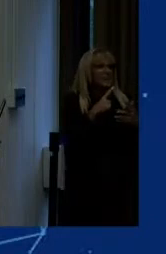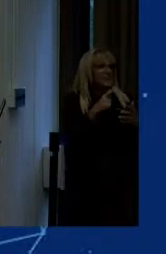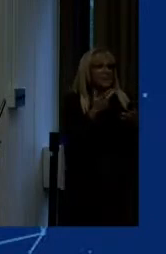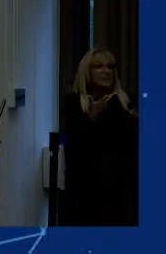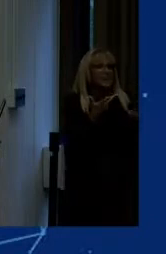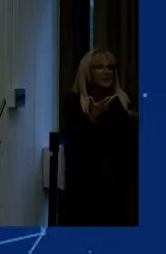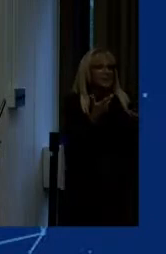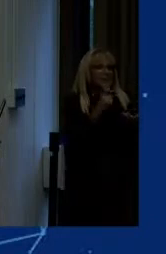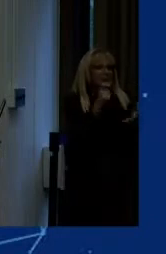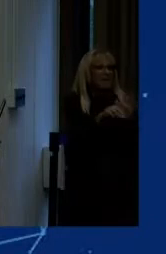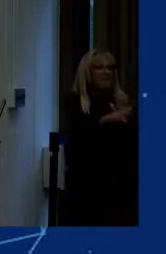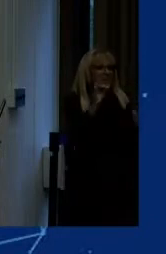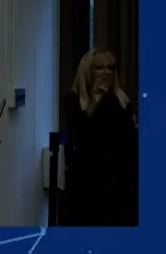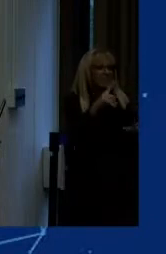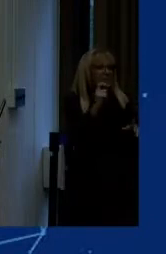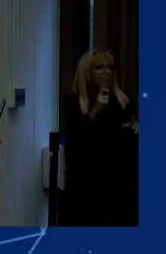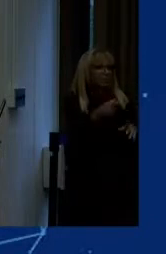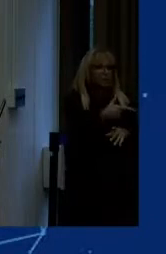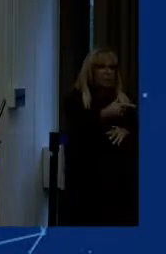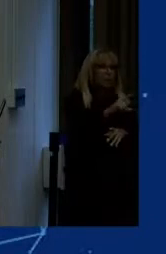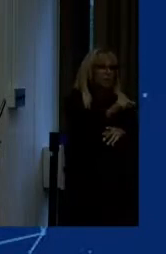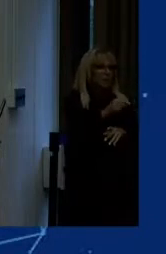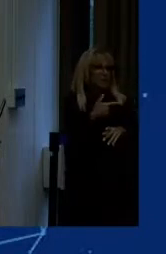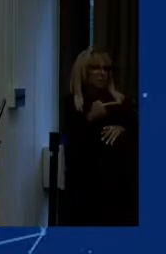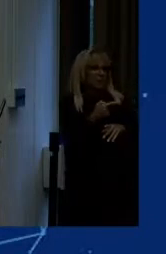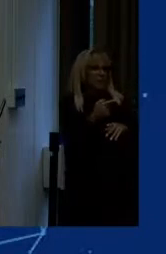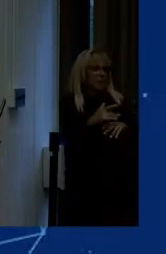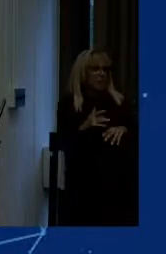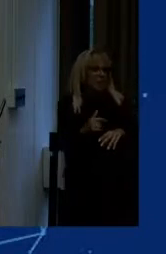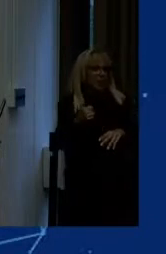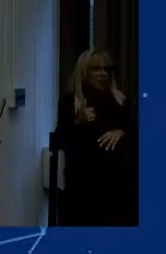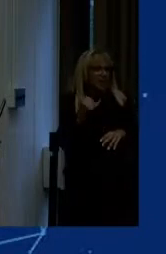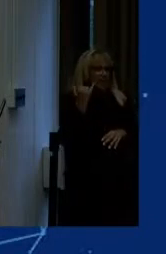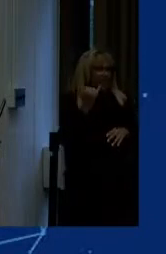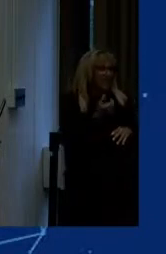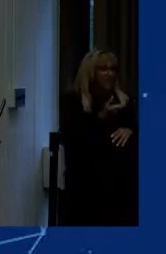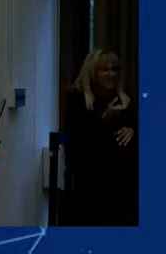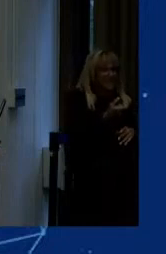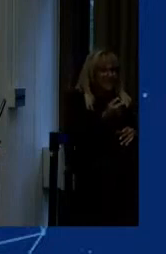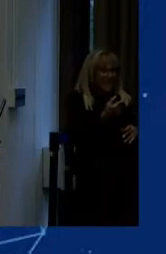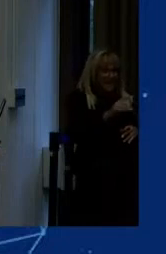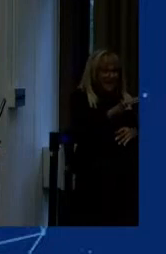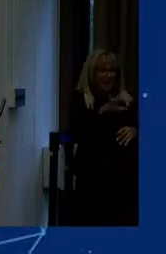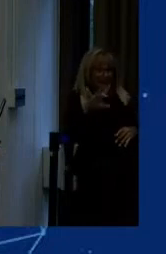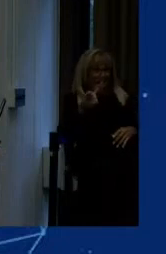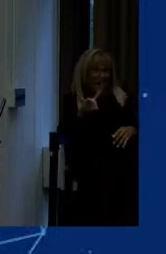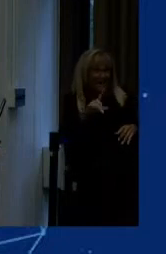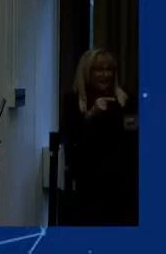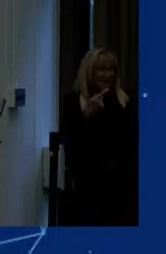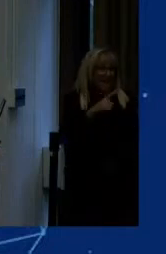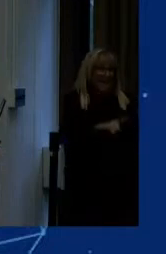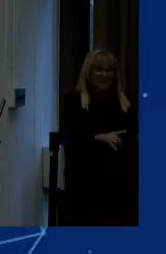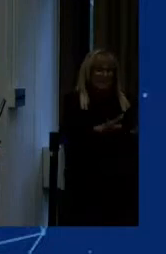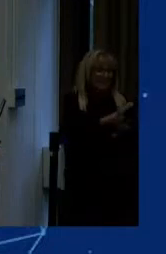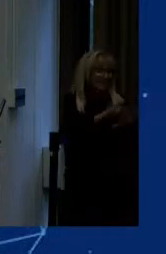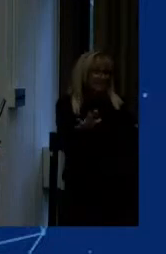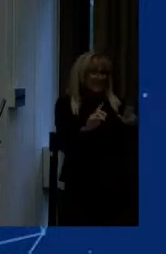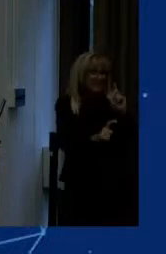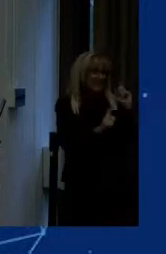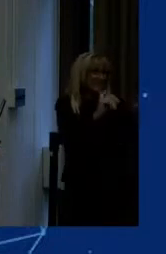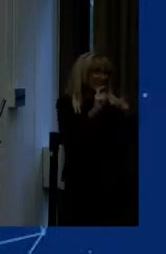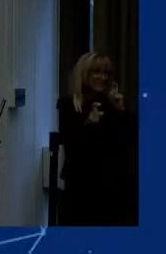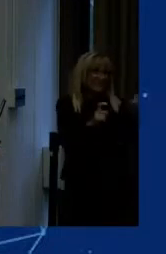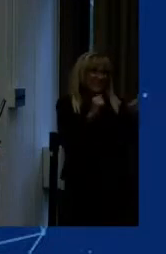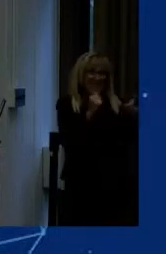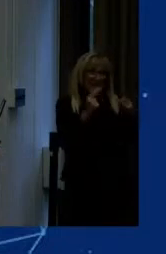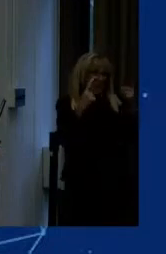from 2021 and earlier. So keep that in mind if it's 1158, because the links it's going to give you online sources are not